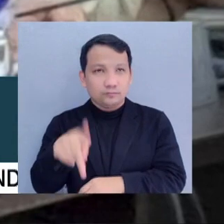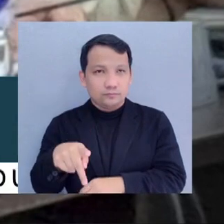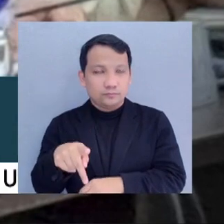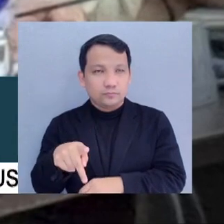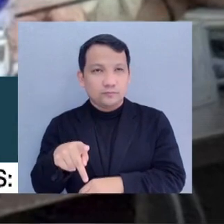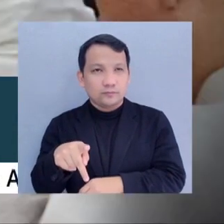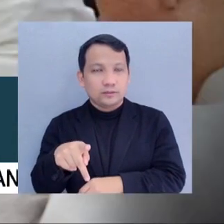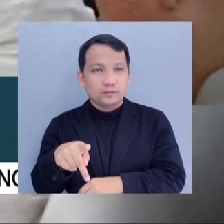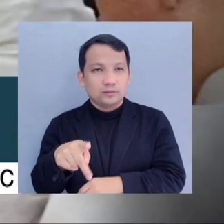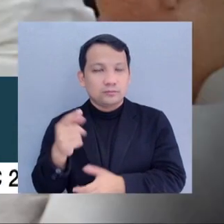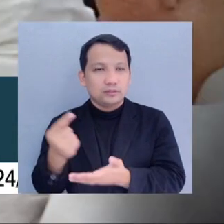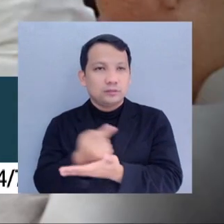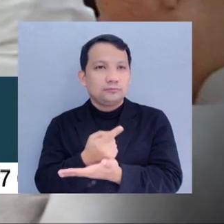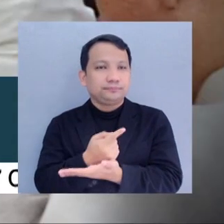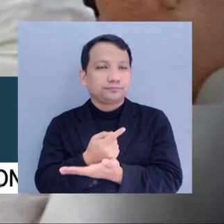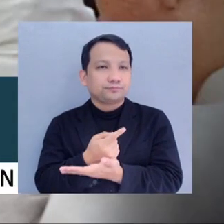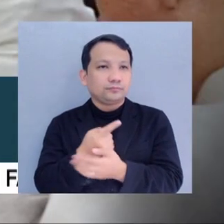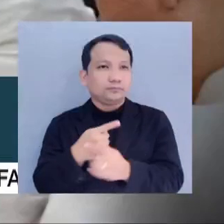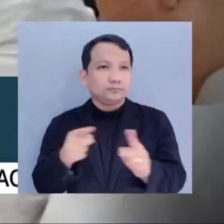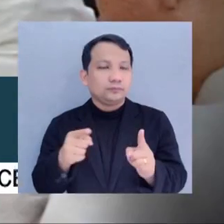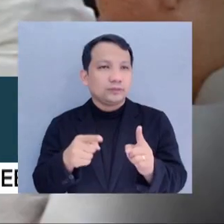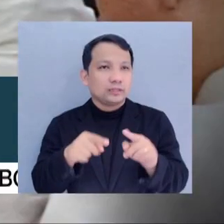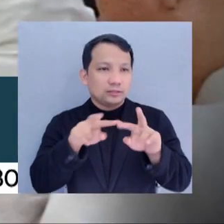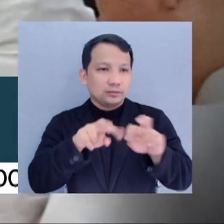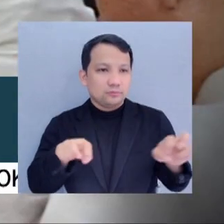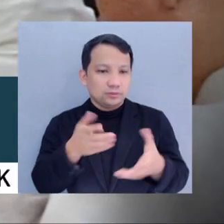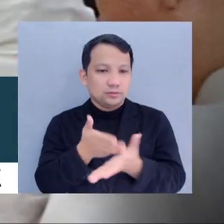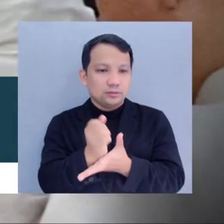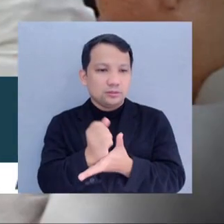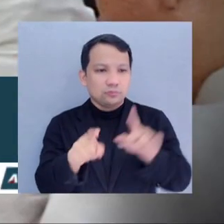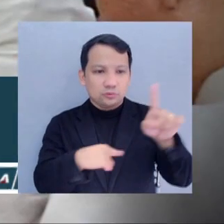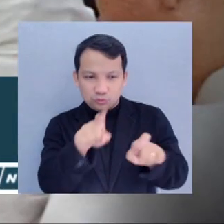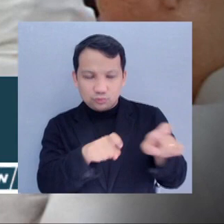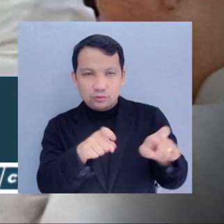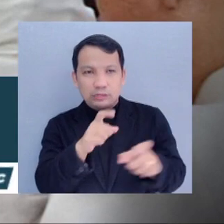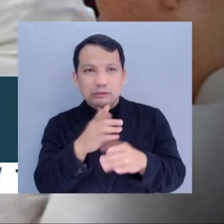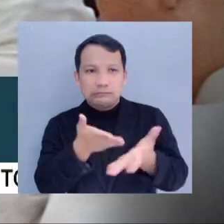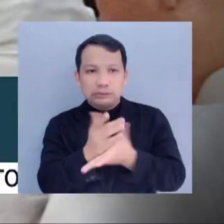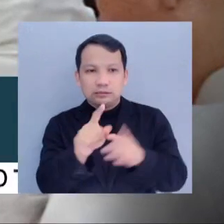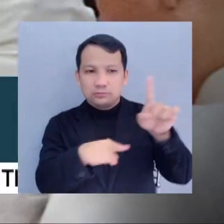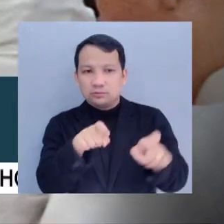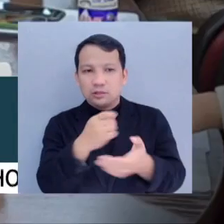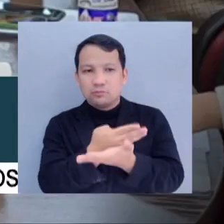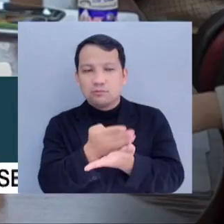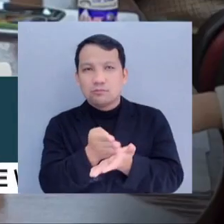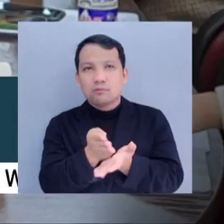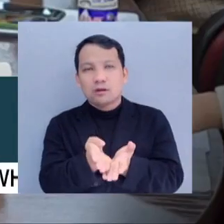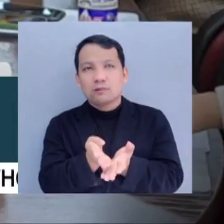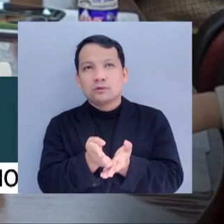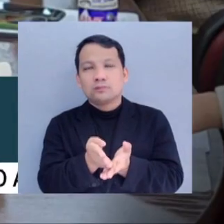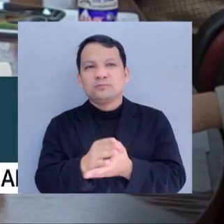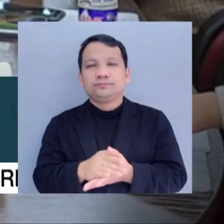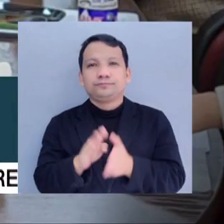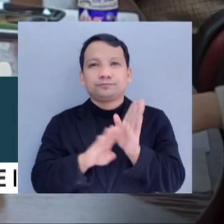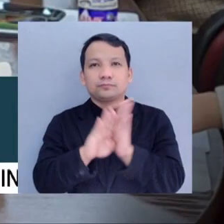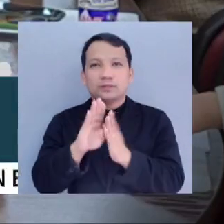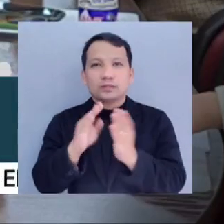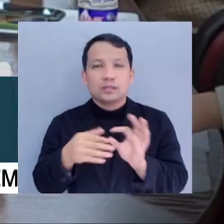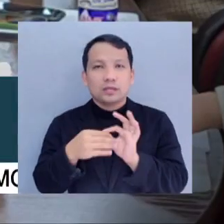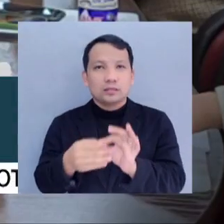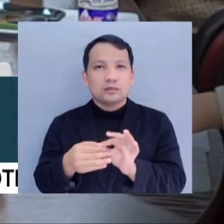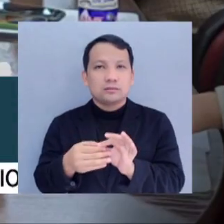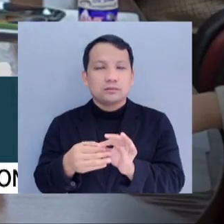week, as they insisted on their right to scrutinize the budget. Now, with this development done,